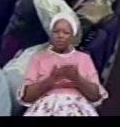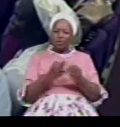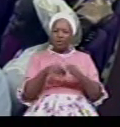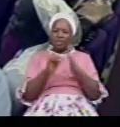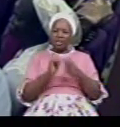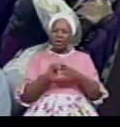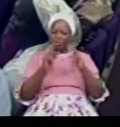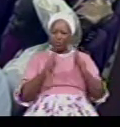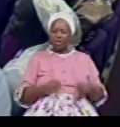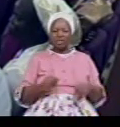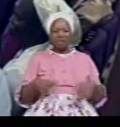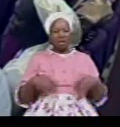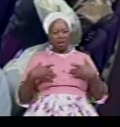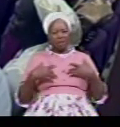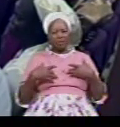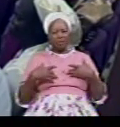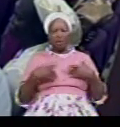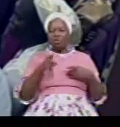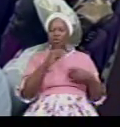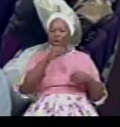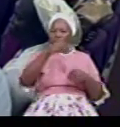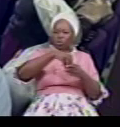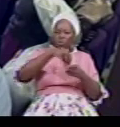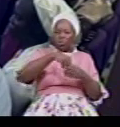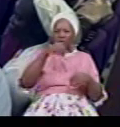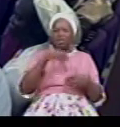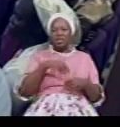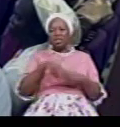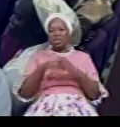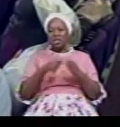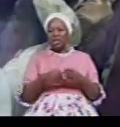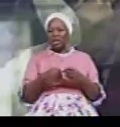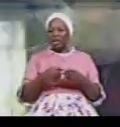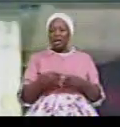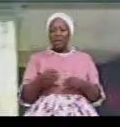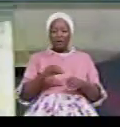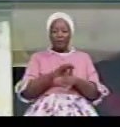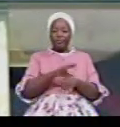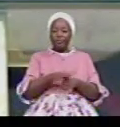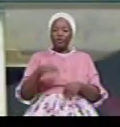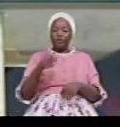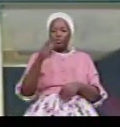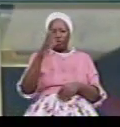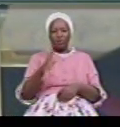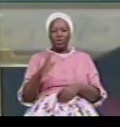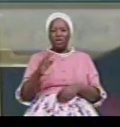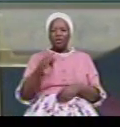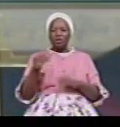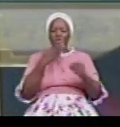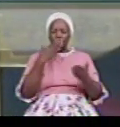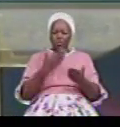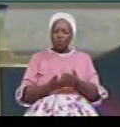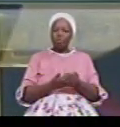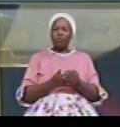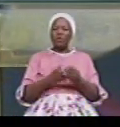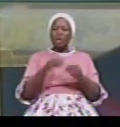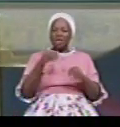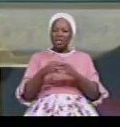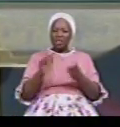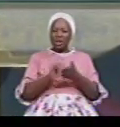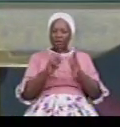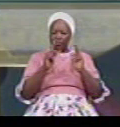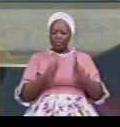life. You are sowing in the field of God. Do good in that person's life. You are sowing in